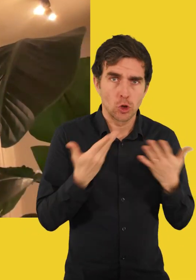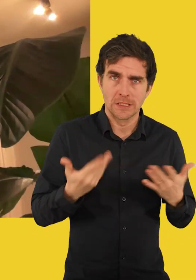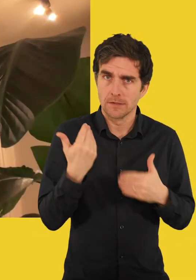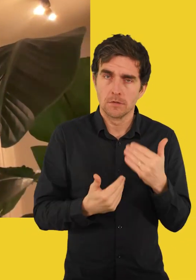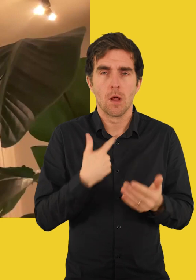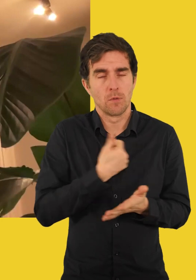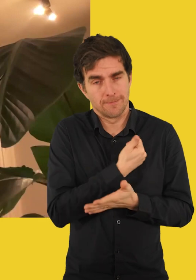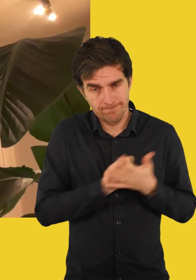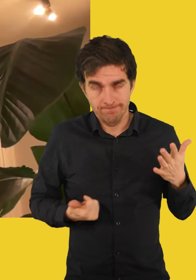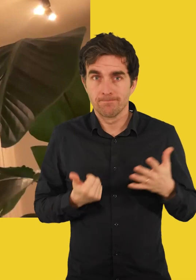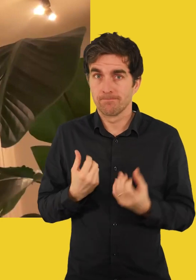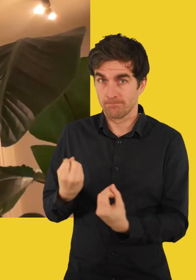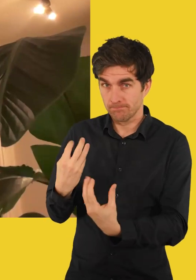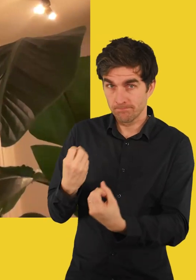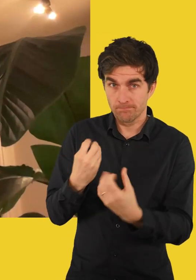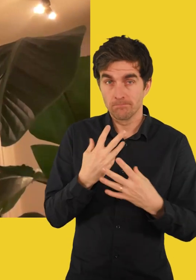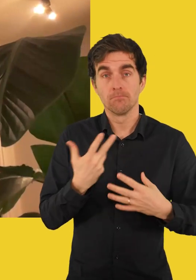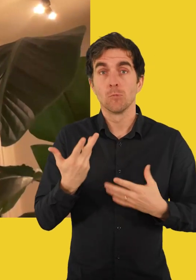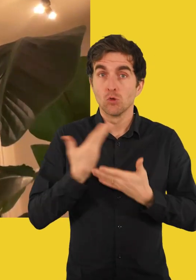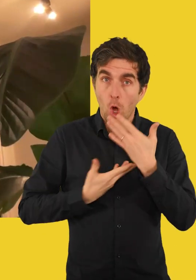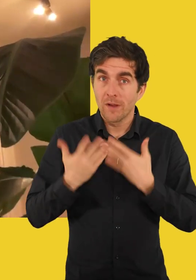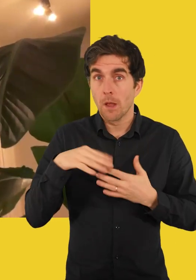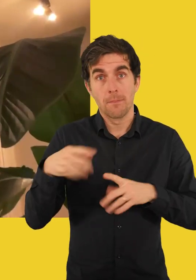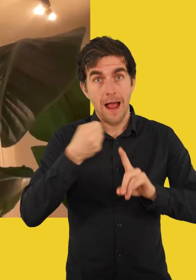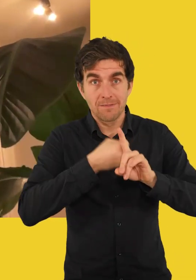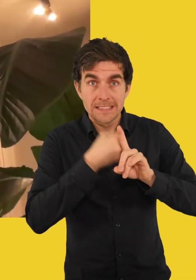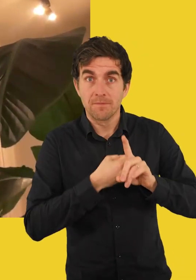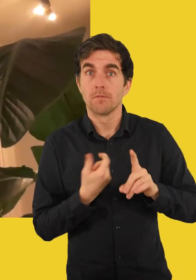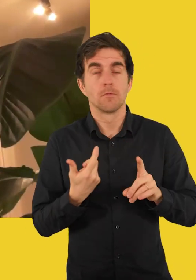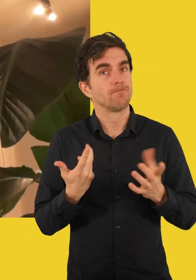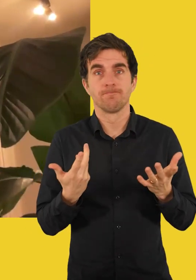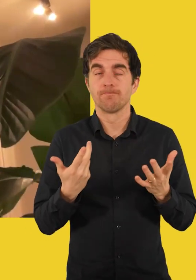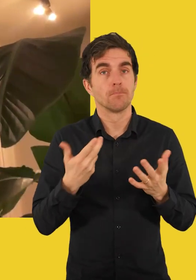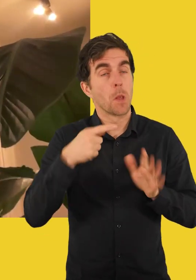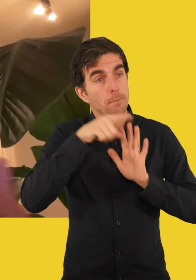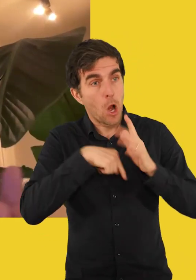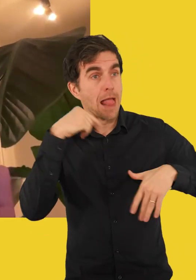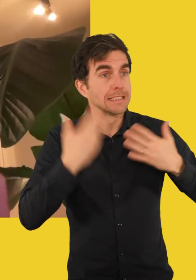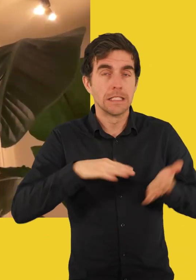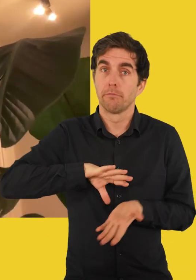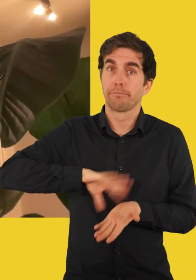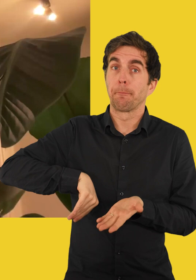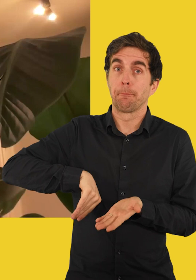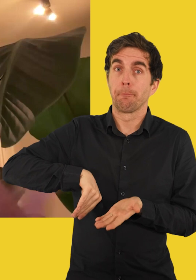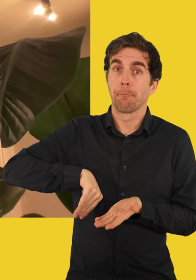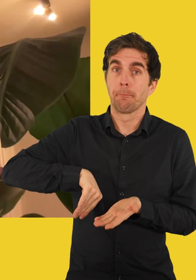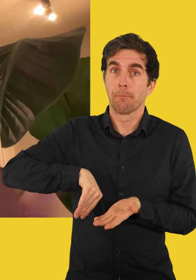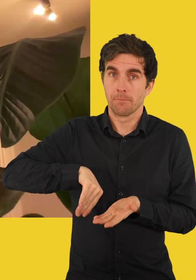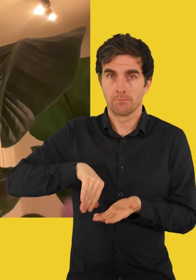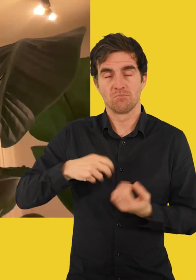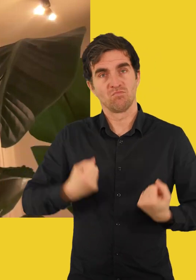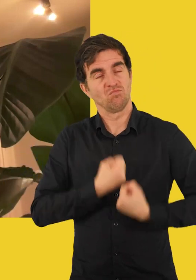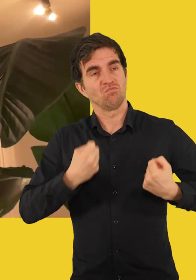we consistently heard stories from activists about being excluded from policy spaces, about being pushed out of the frame by the